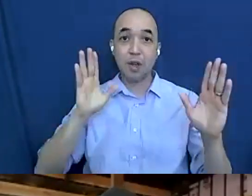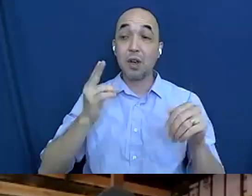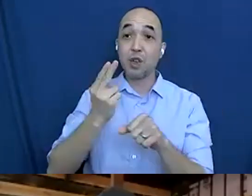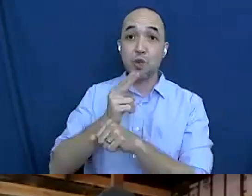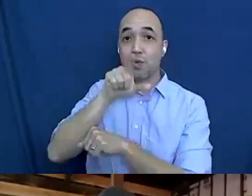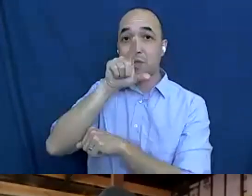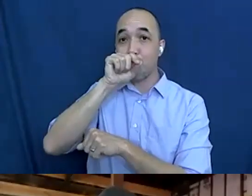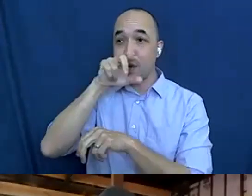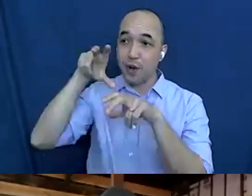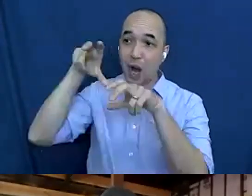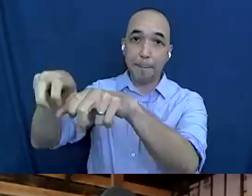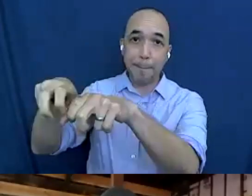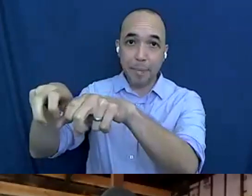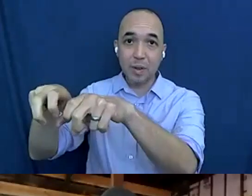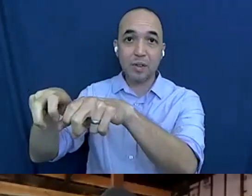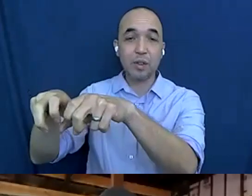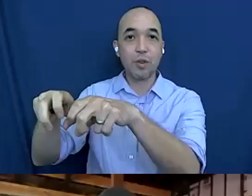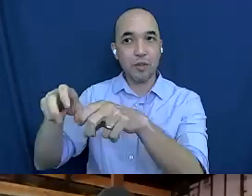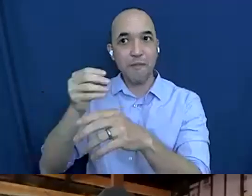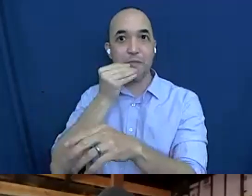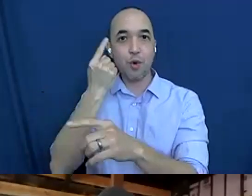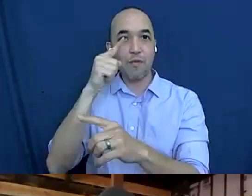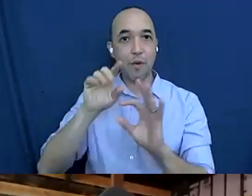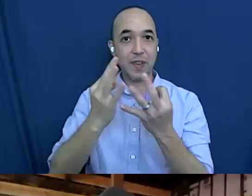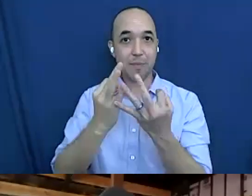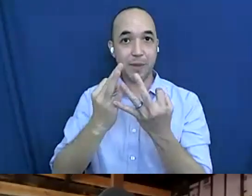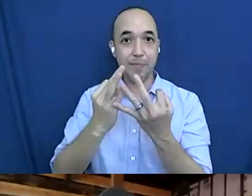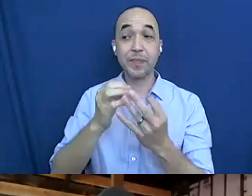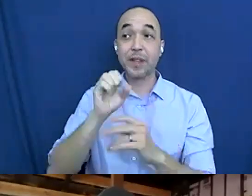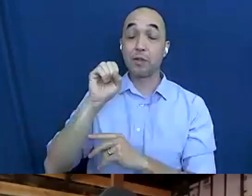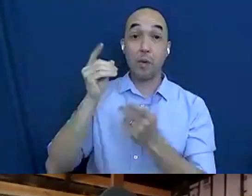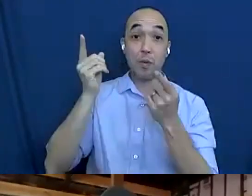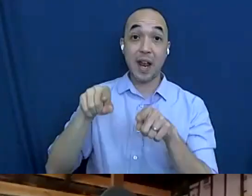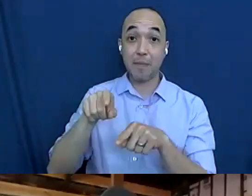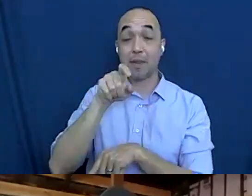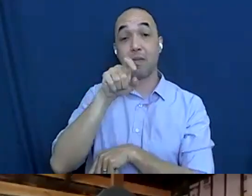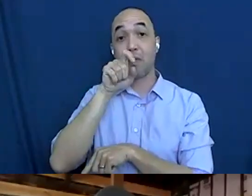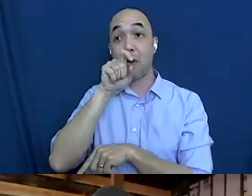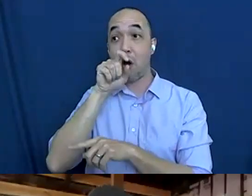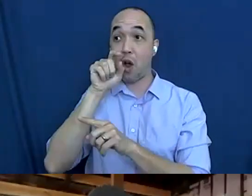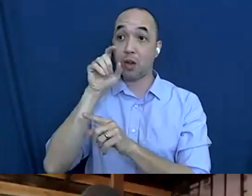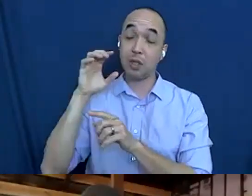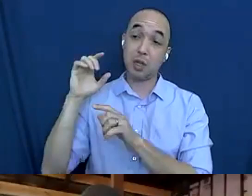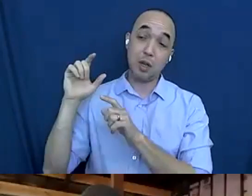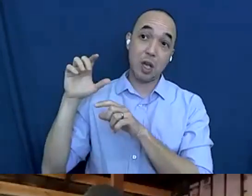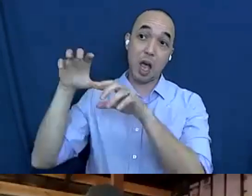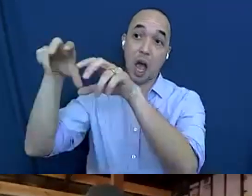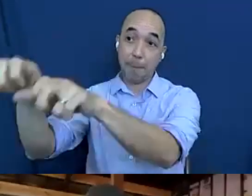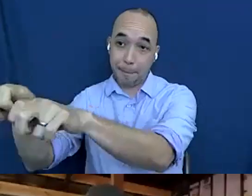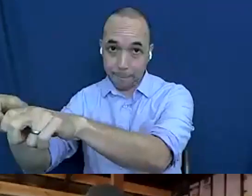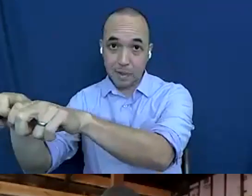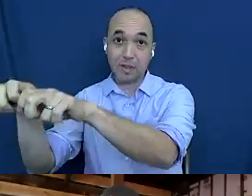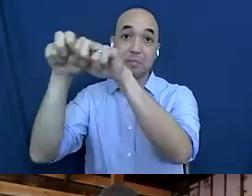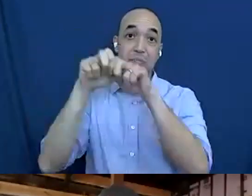your hawk out and your hawk actually caught a rabbit for your family that day, you would transfer, give the bird a piece of food, take